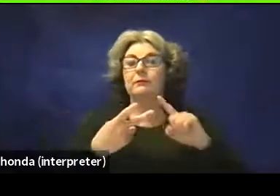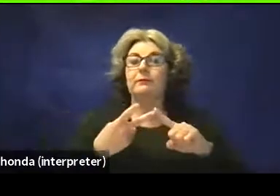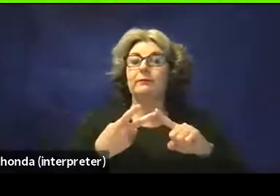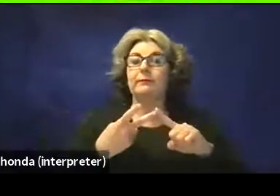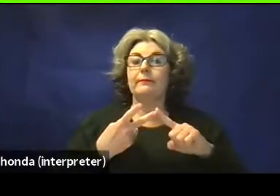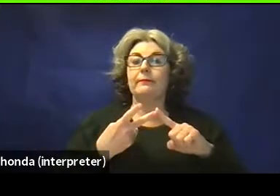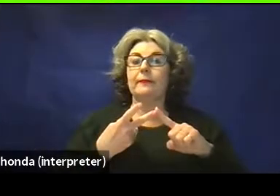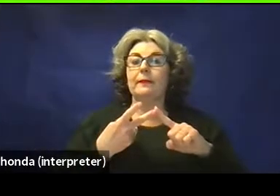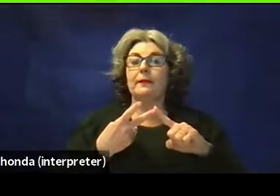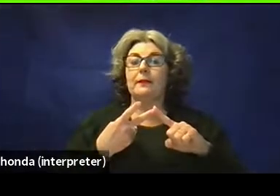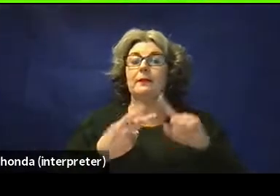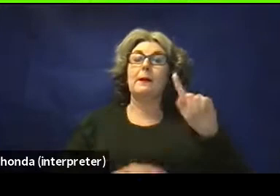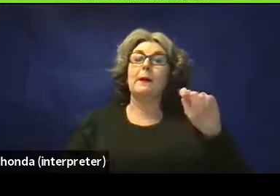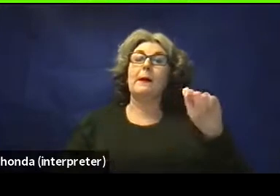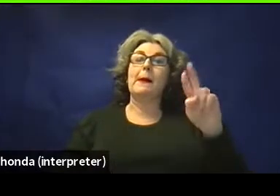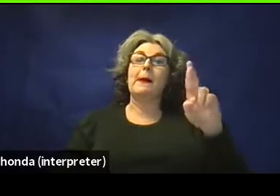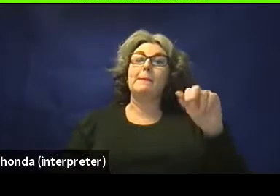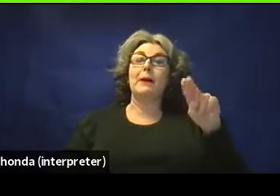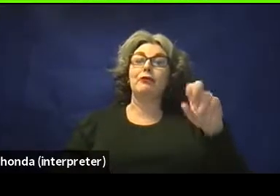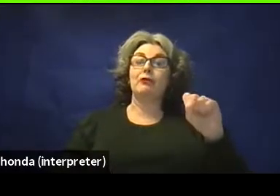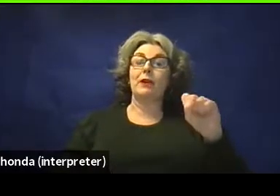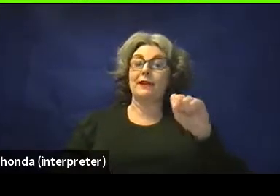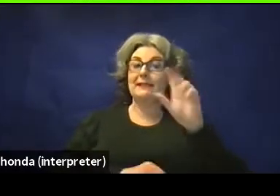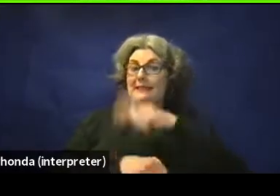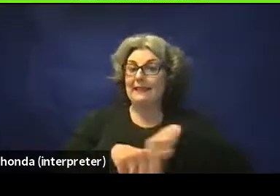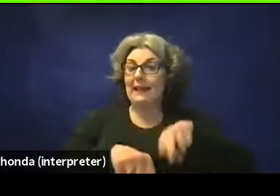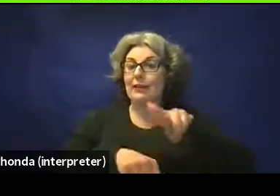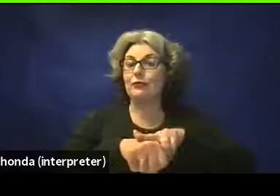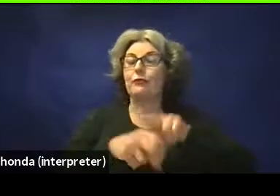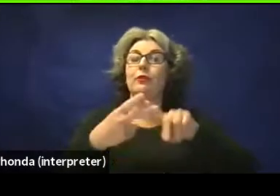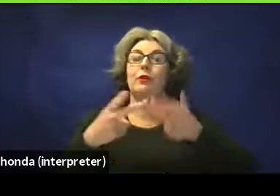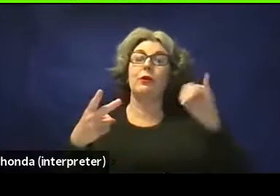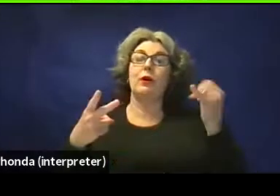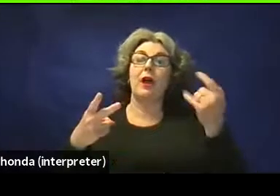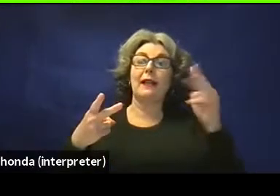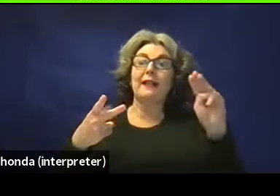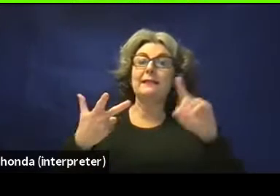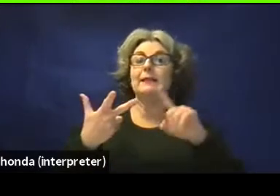it's, transnational and jihadism, or it's